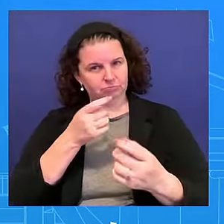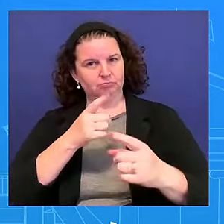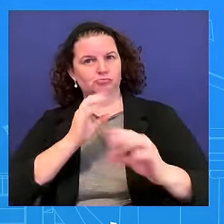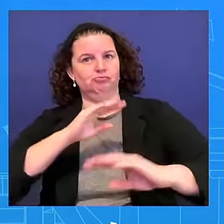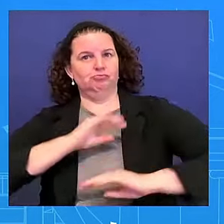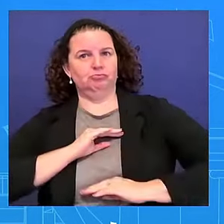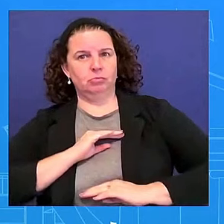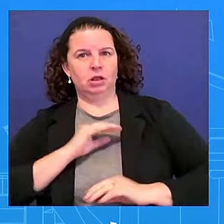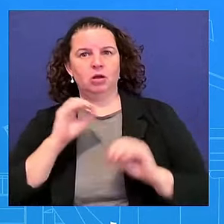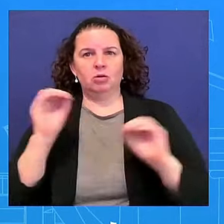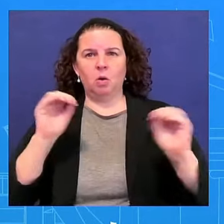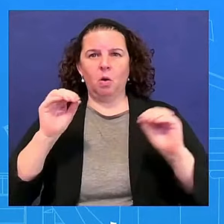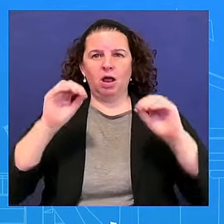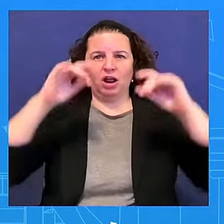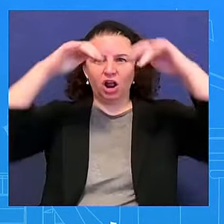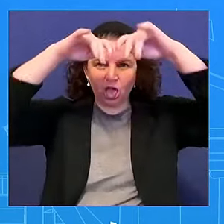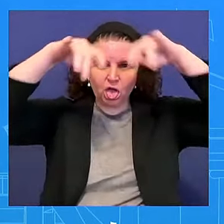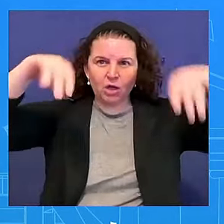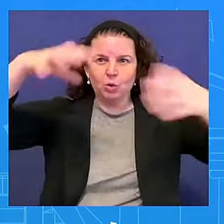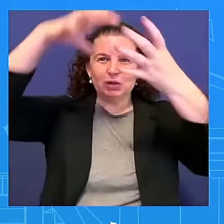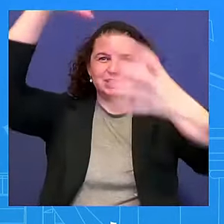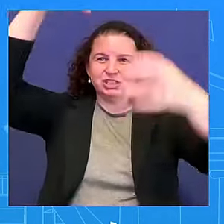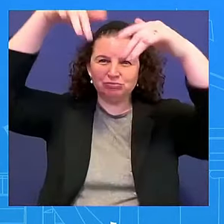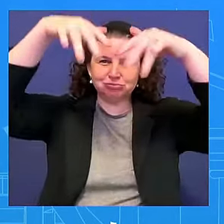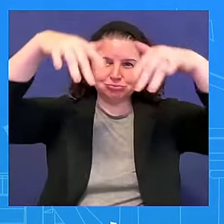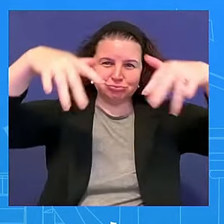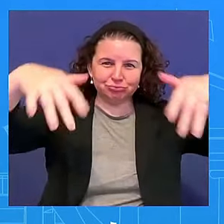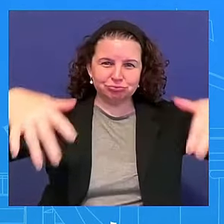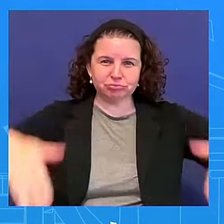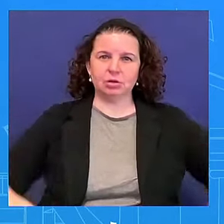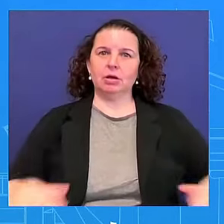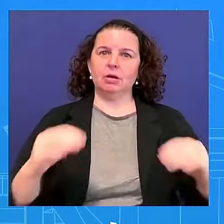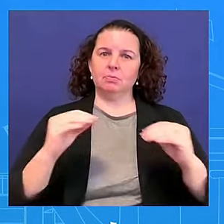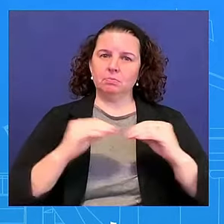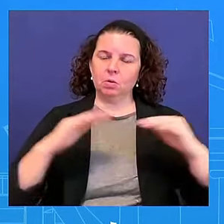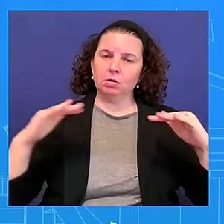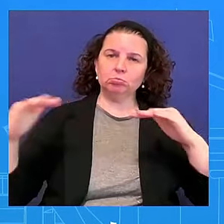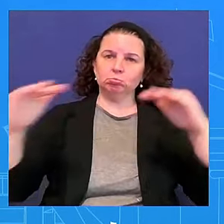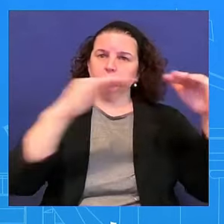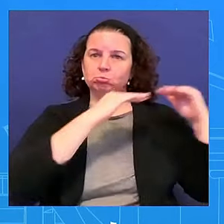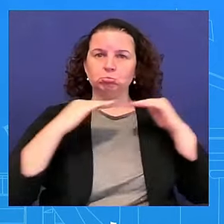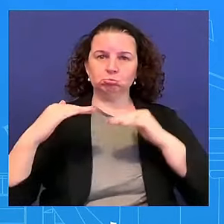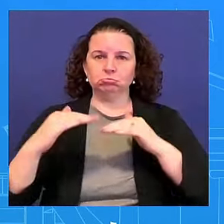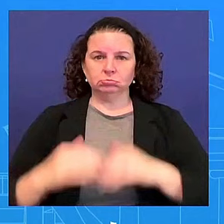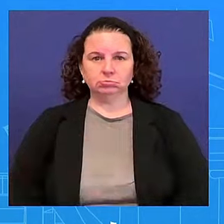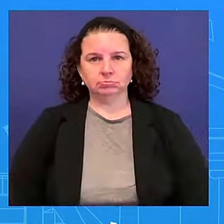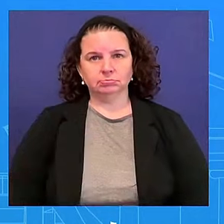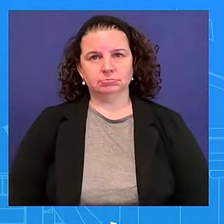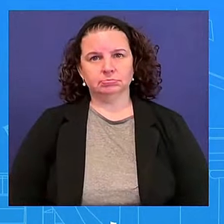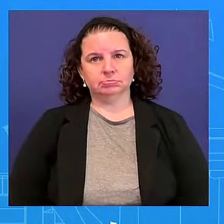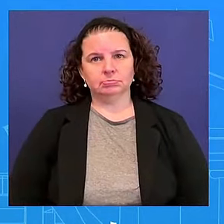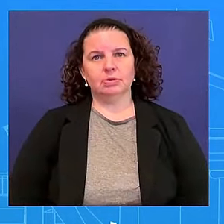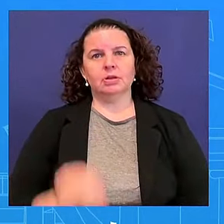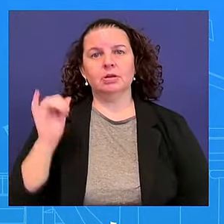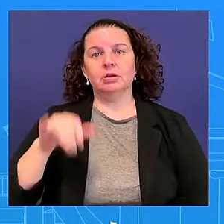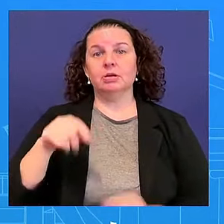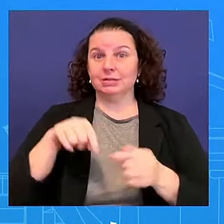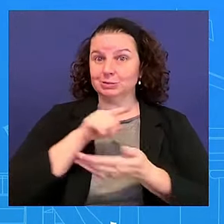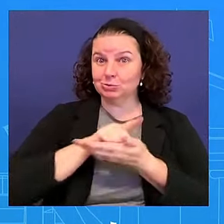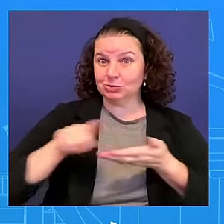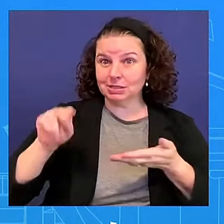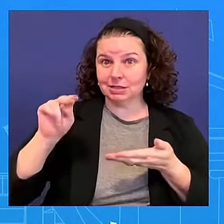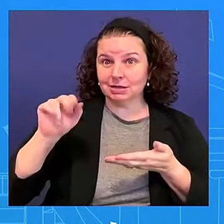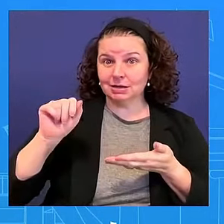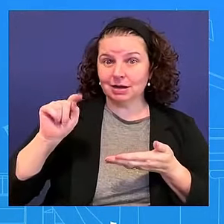from the bottom up, middle out. That's what he wants to continue to do. I think this week with the NATO summit, the 75th year of NATO, let's